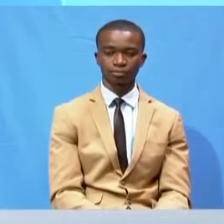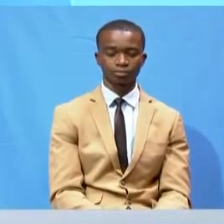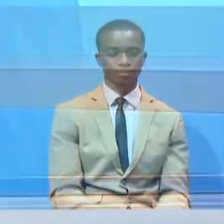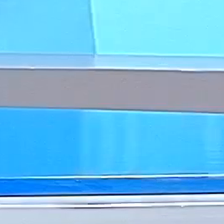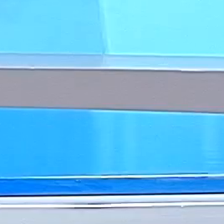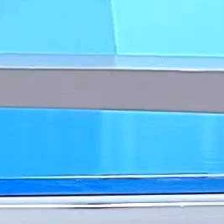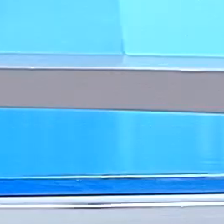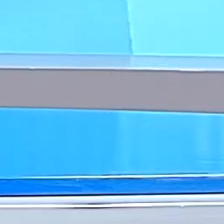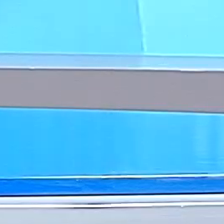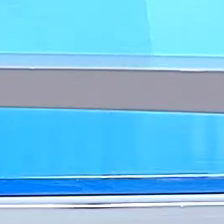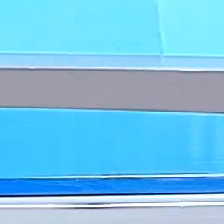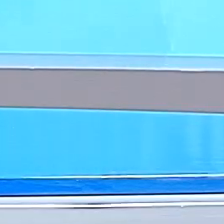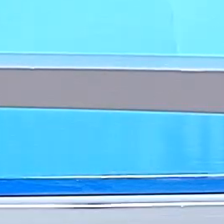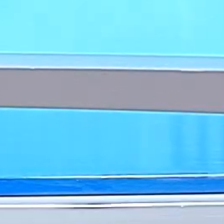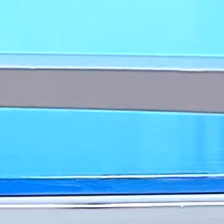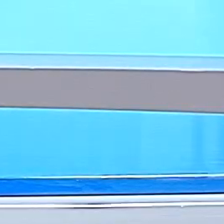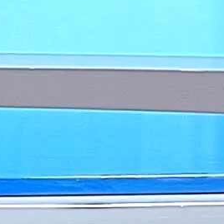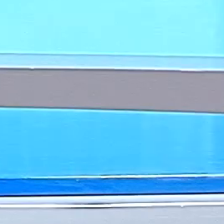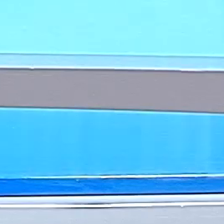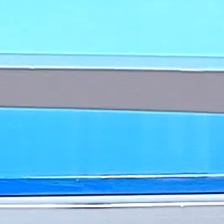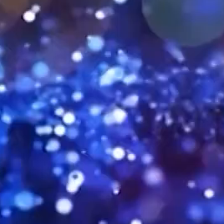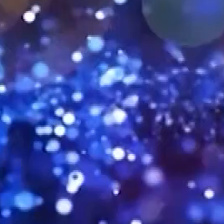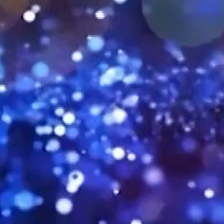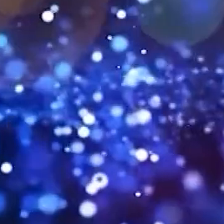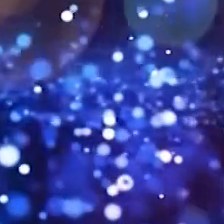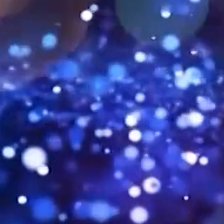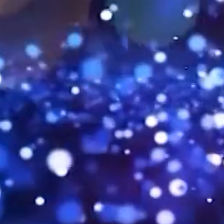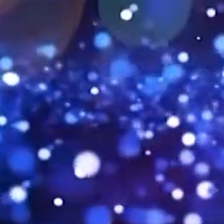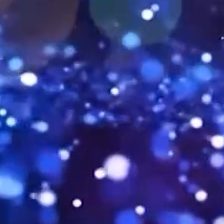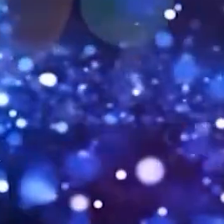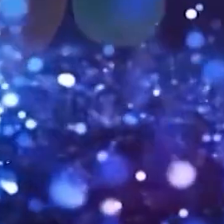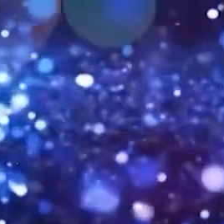We take another break and more stories when we return. Don't go away.